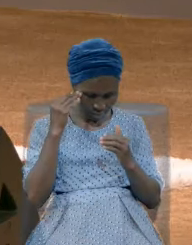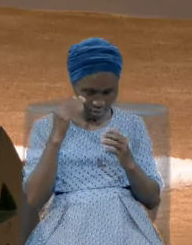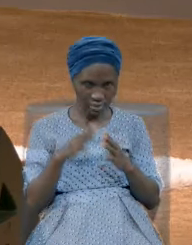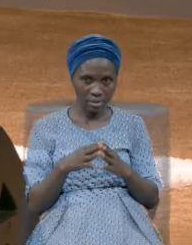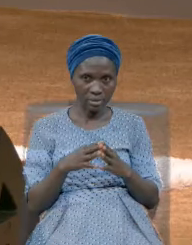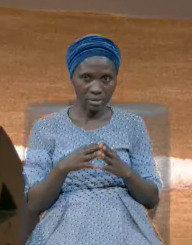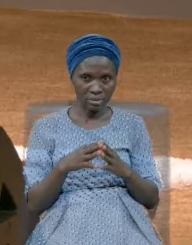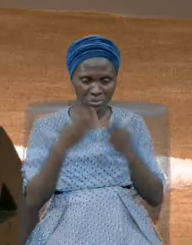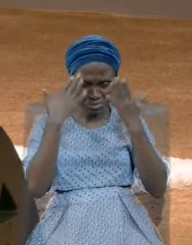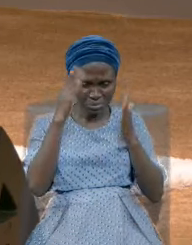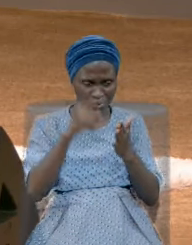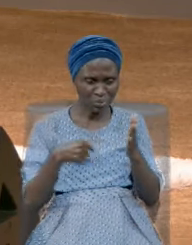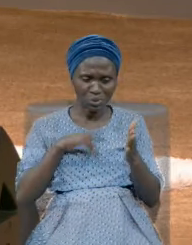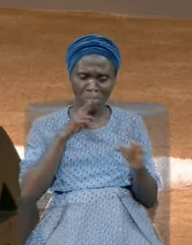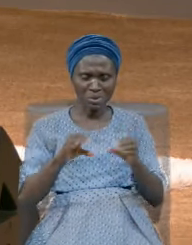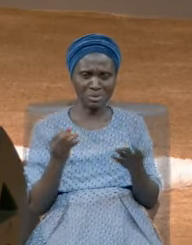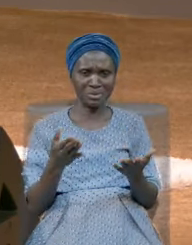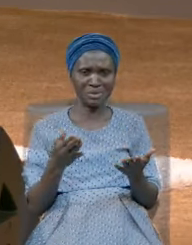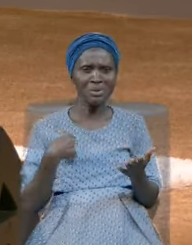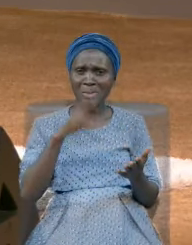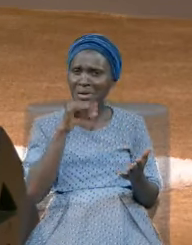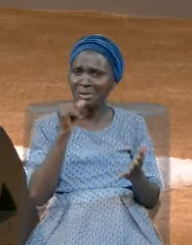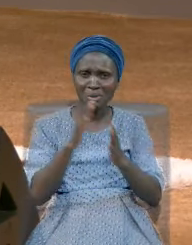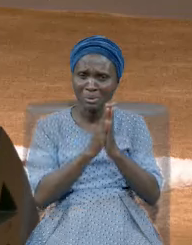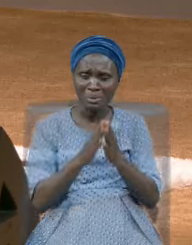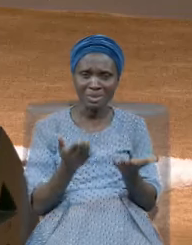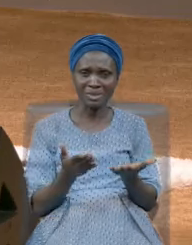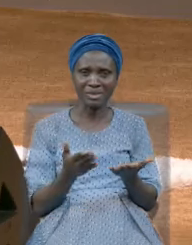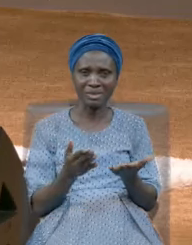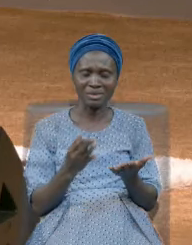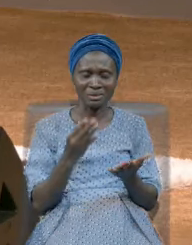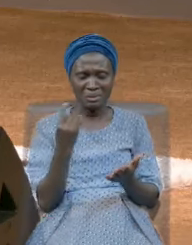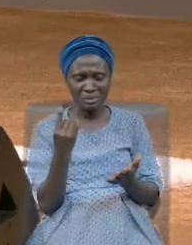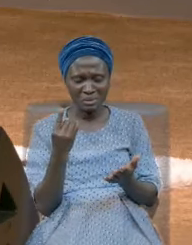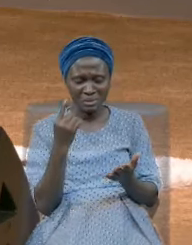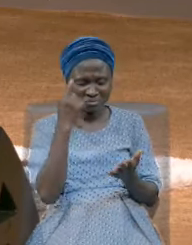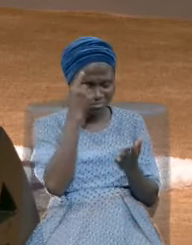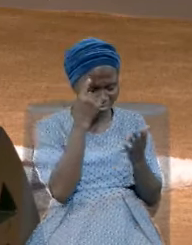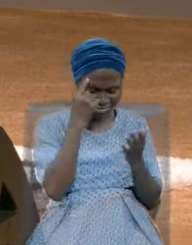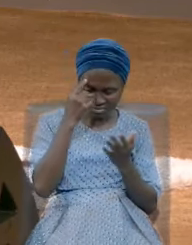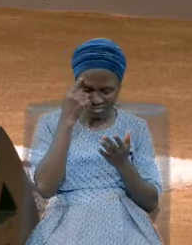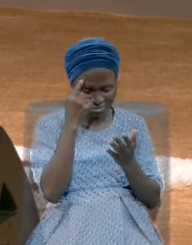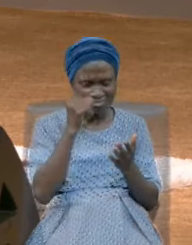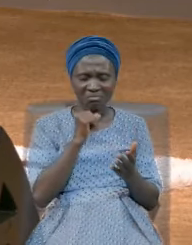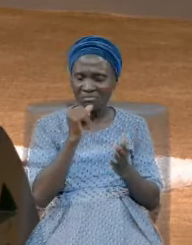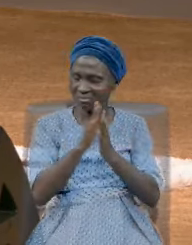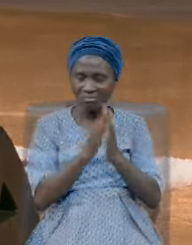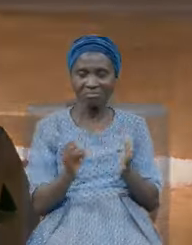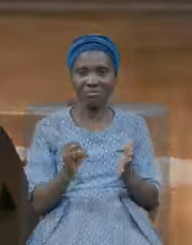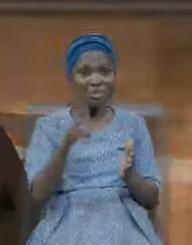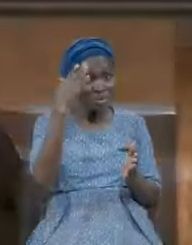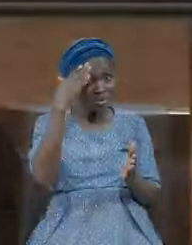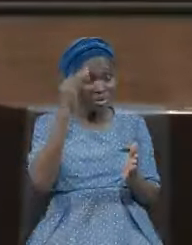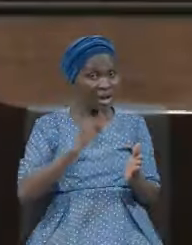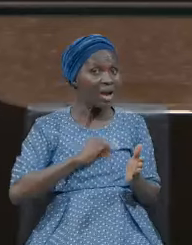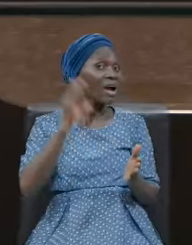we're doing, but we're not praying. We're just meditating. And you know, I listen